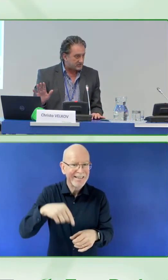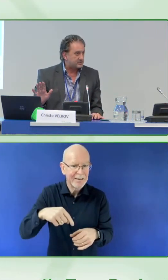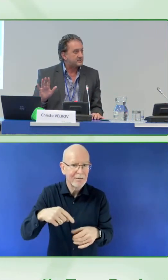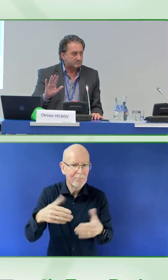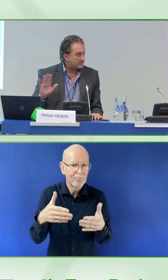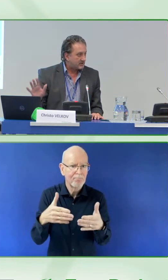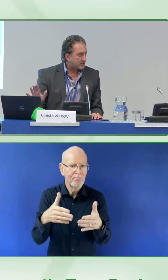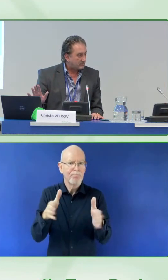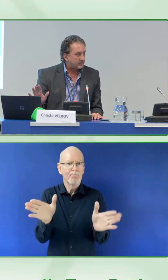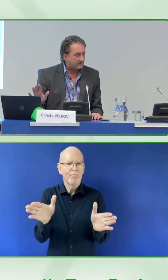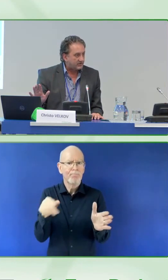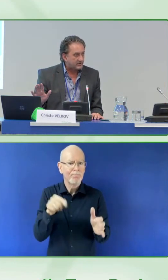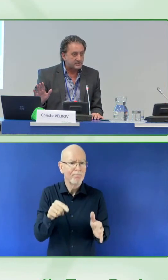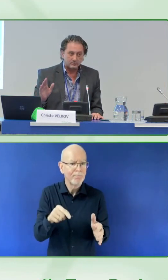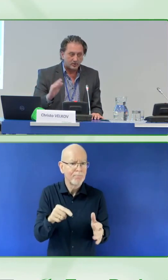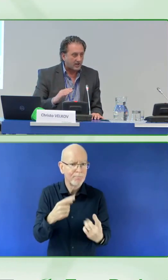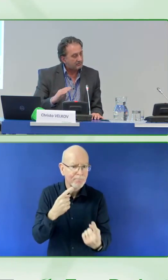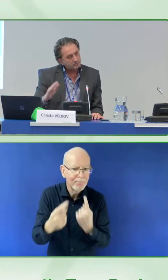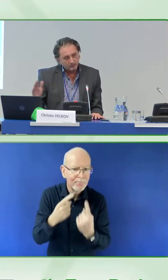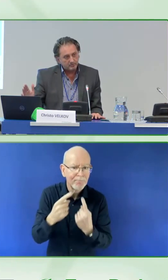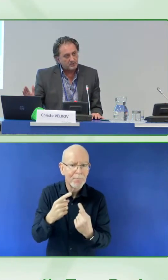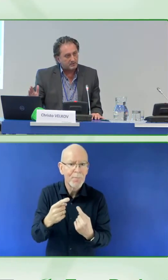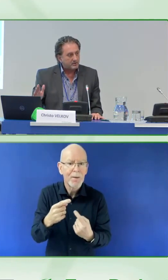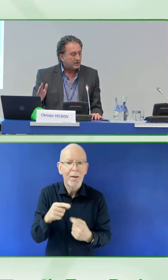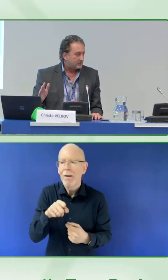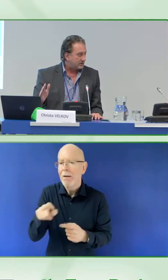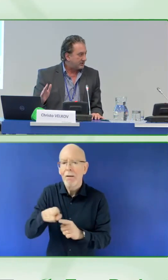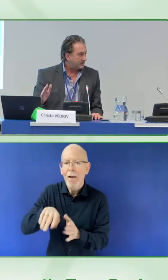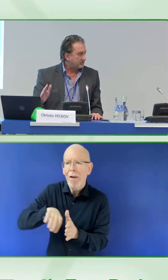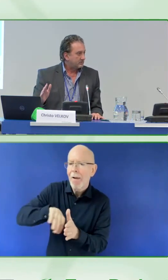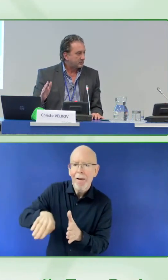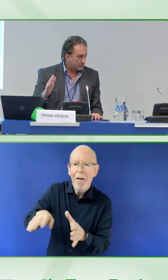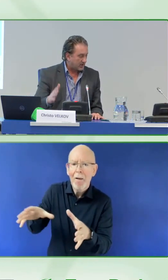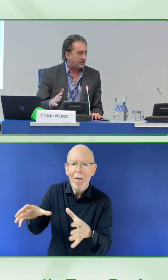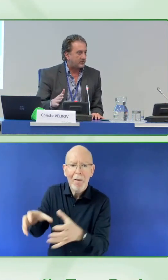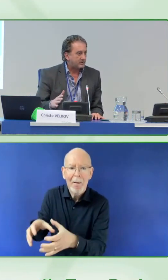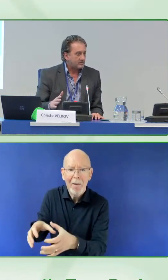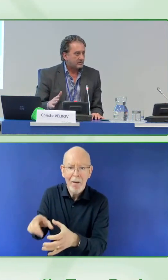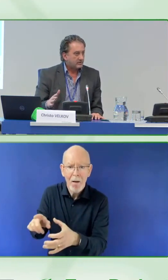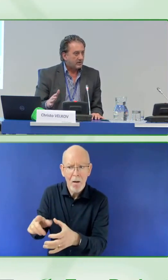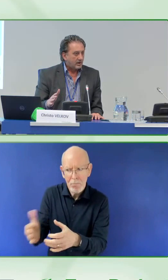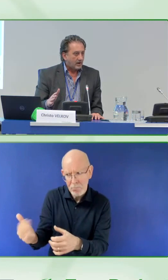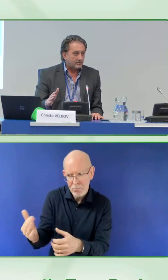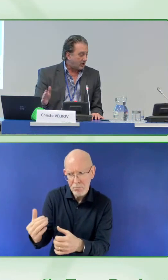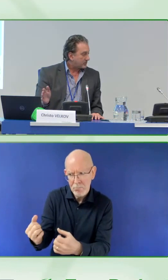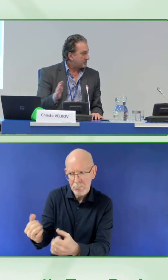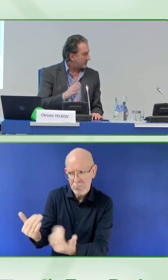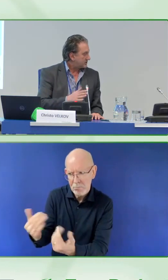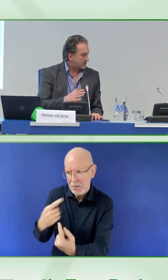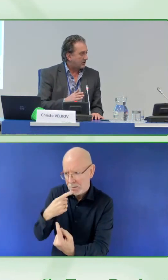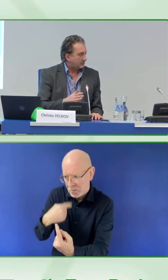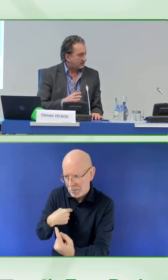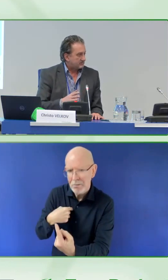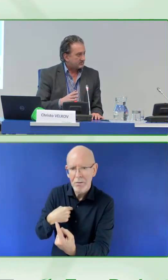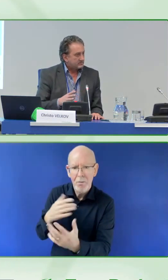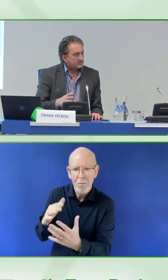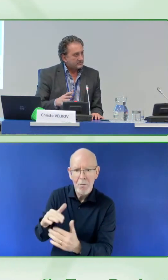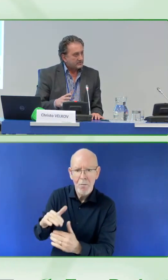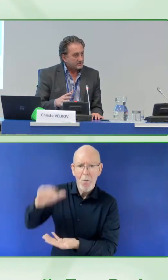front pages in a couple of years, and we haven't moved the needle together, and the opportunity is